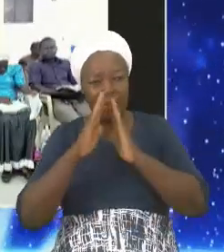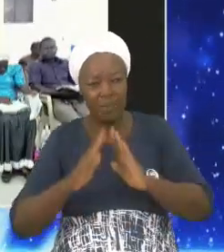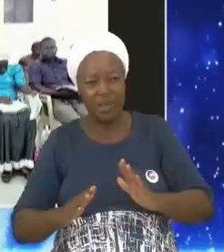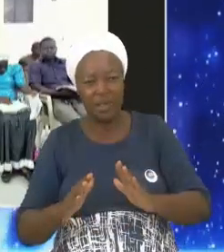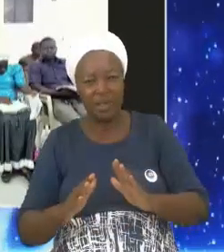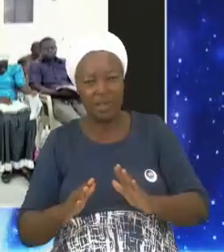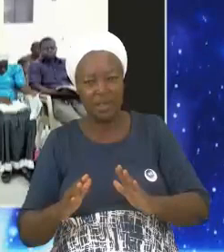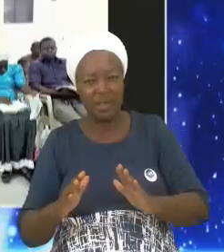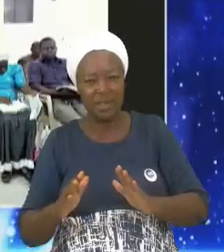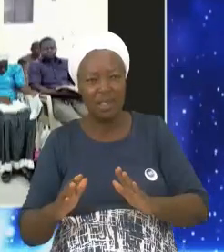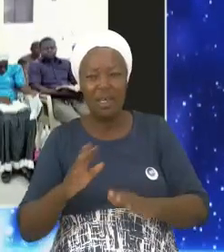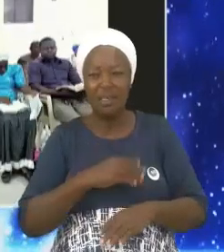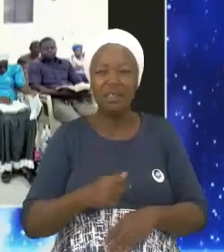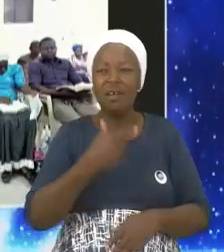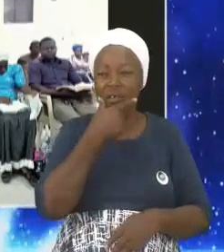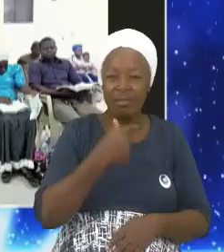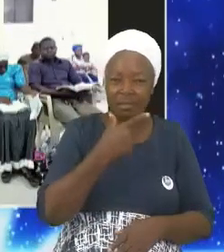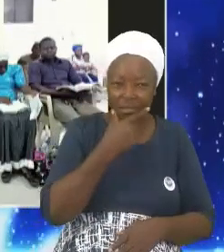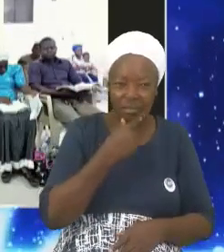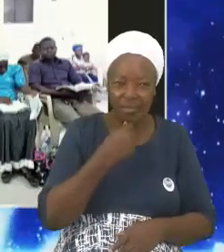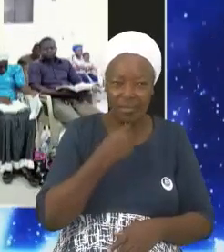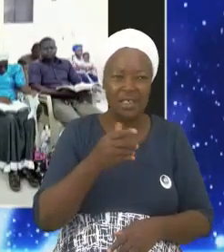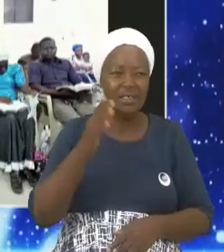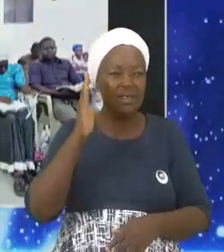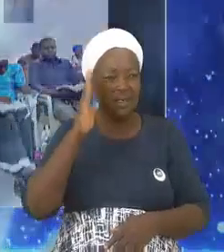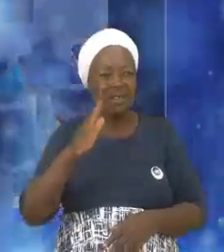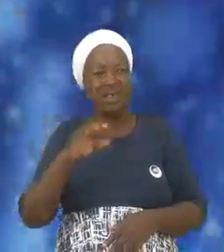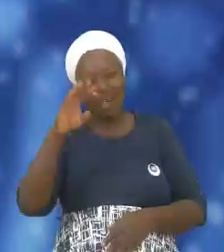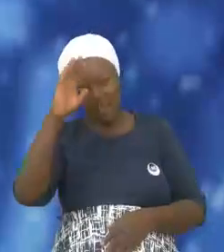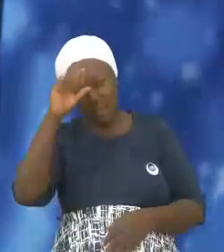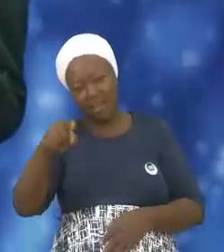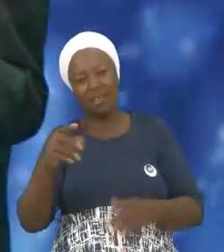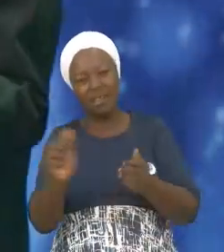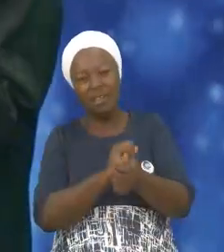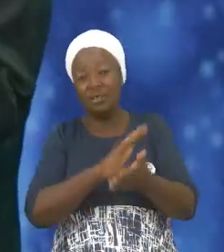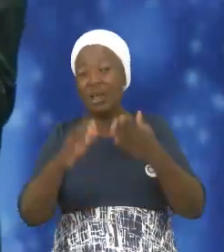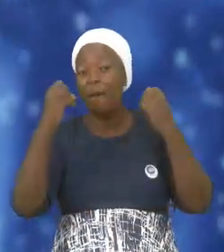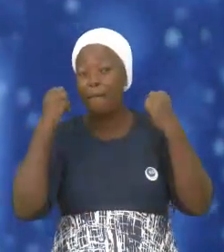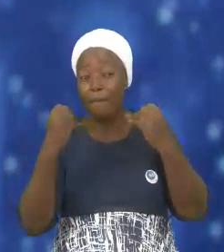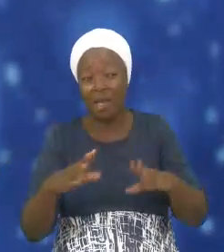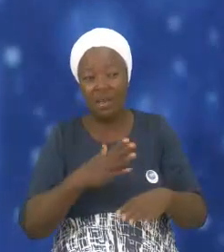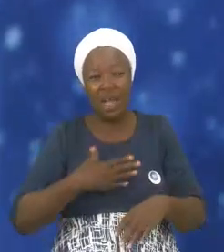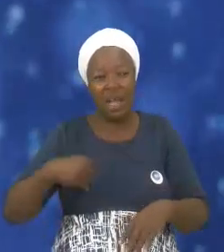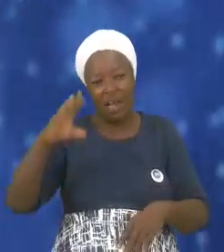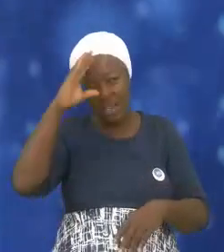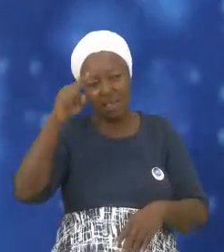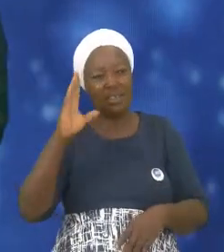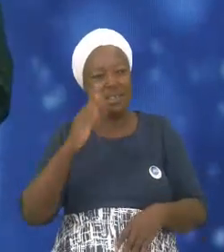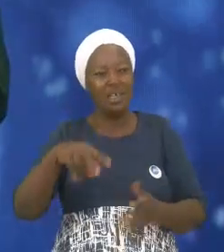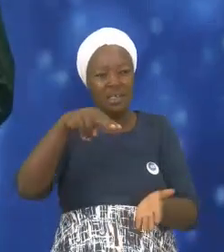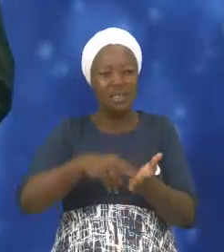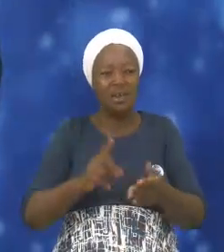peace, flattery, shall he destroy many, and he shall stand up against